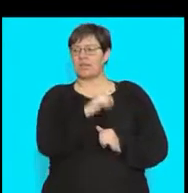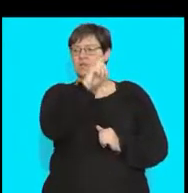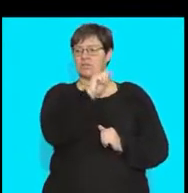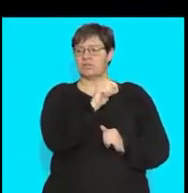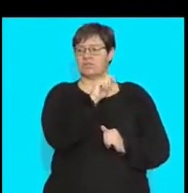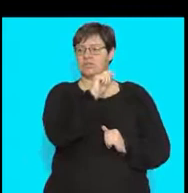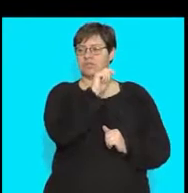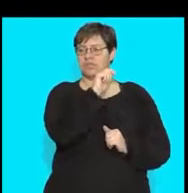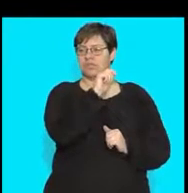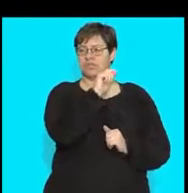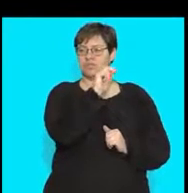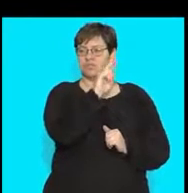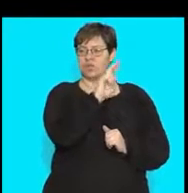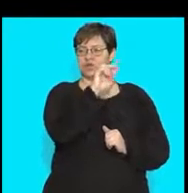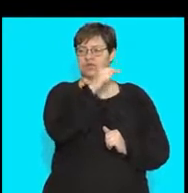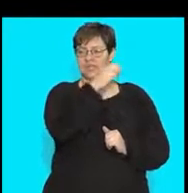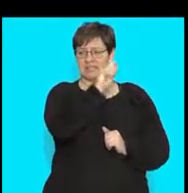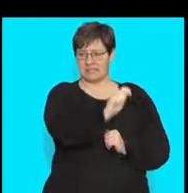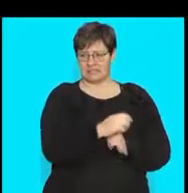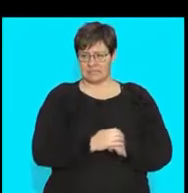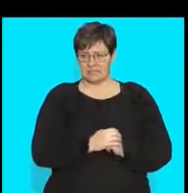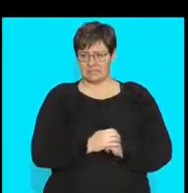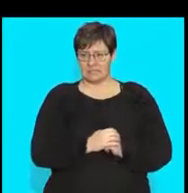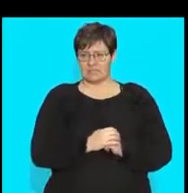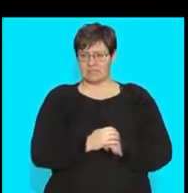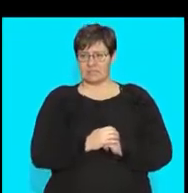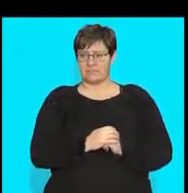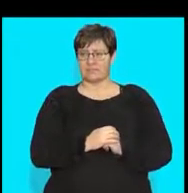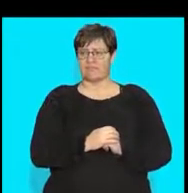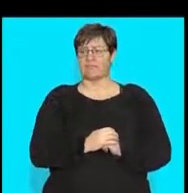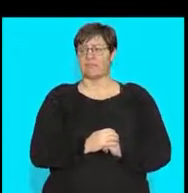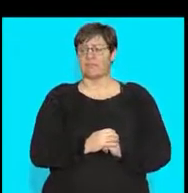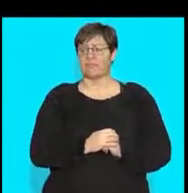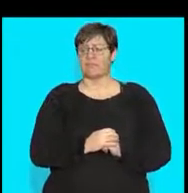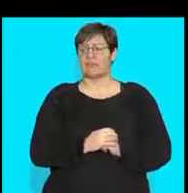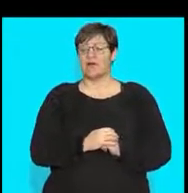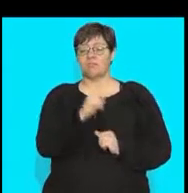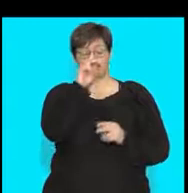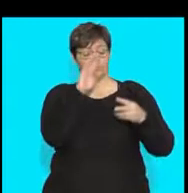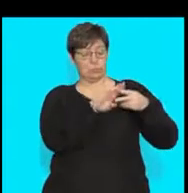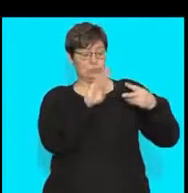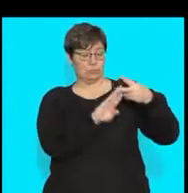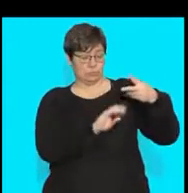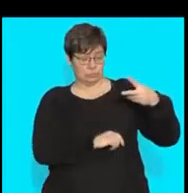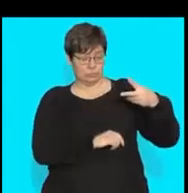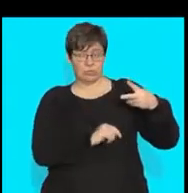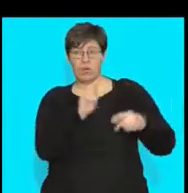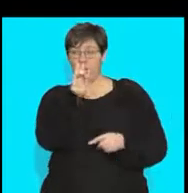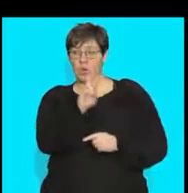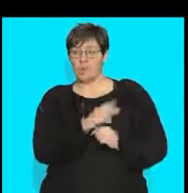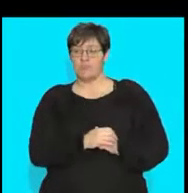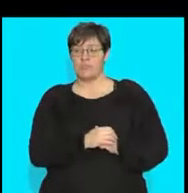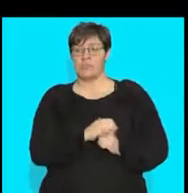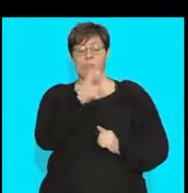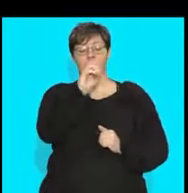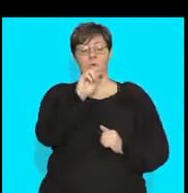turgid. Now, the two organelles we're going to concentrate on here, all right, is we're going to look at the whole group